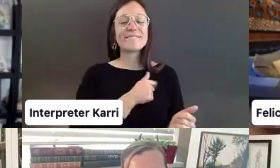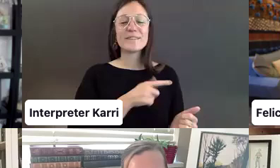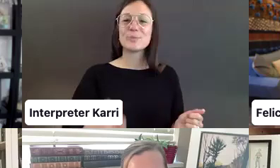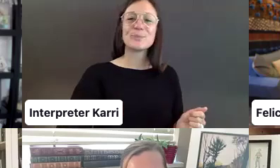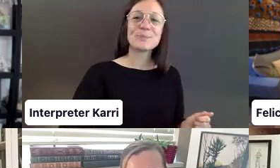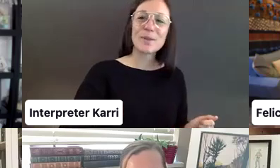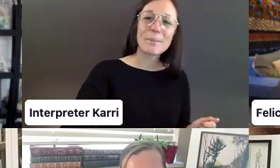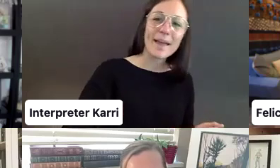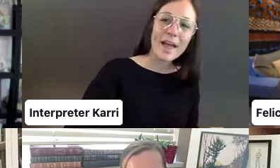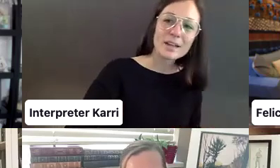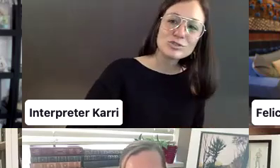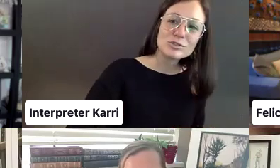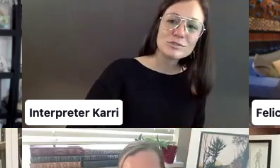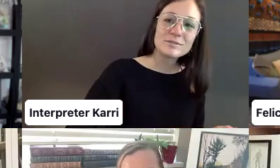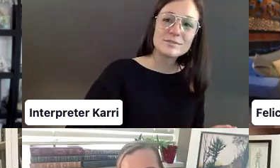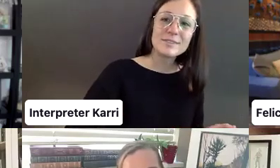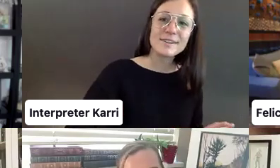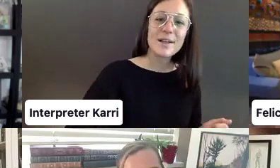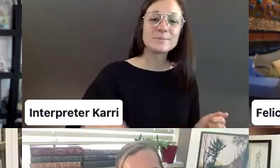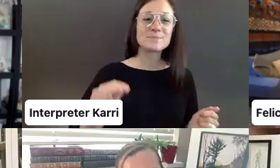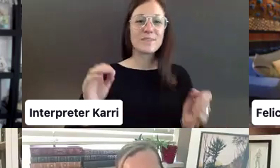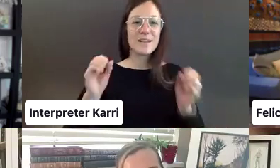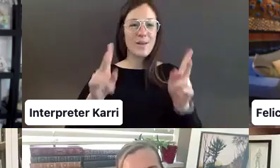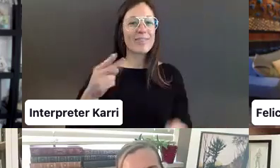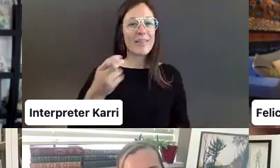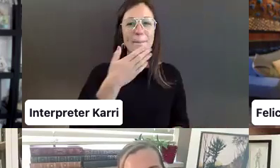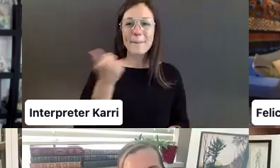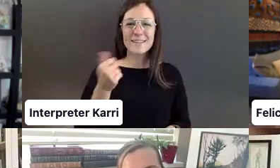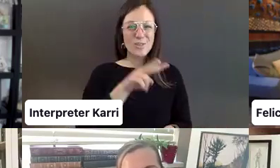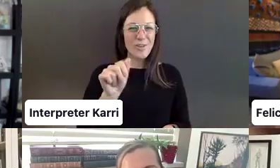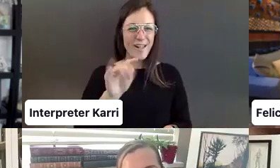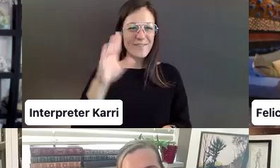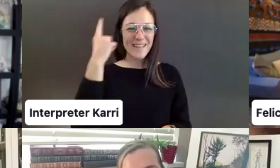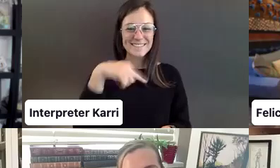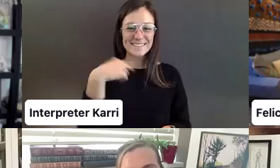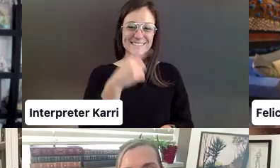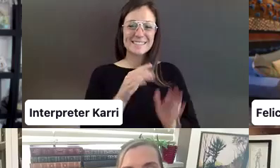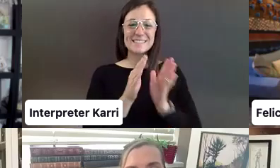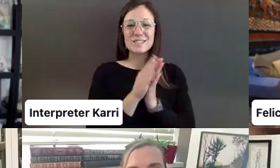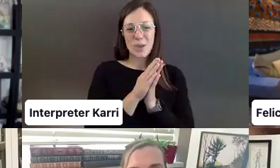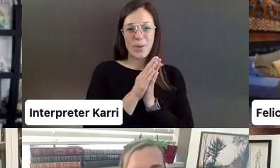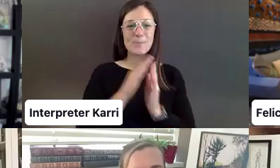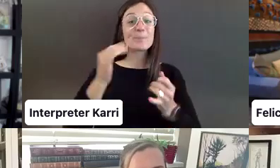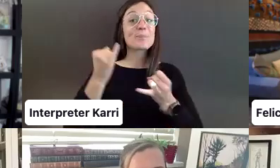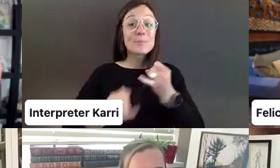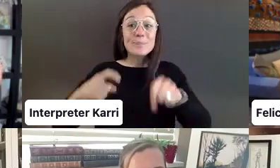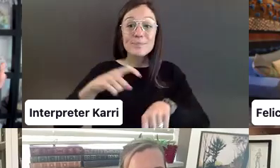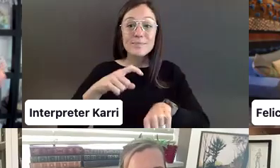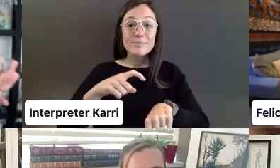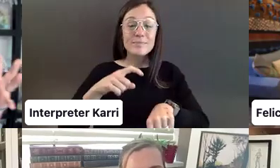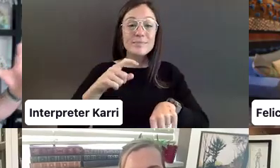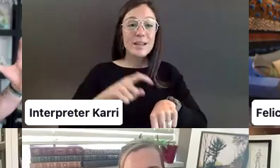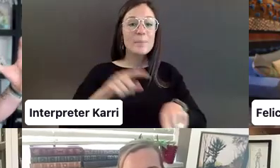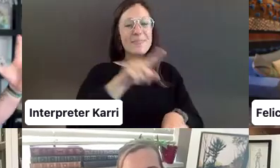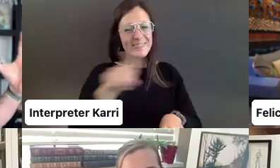goodness. It Okay, is so the best group. the best. Look at these faces. So, when was the last time, like, has this